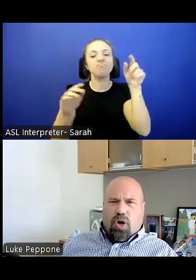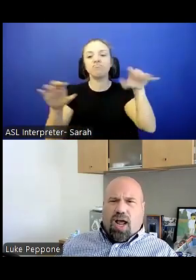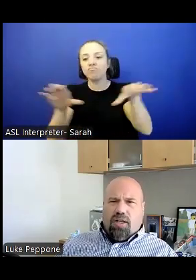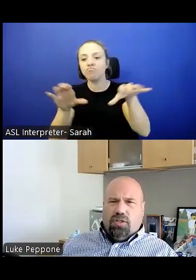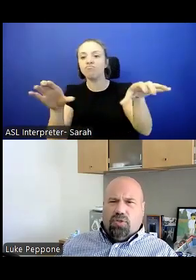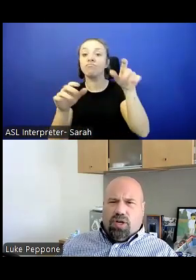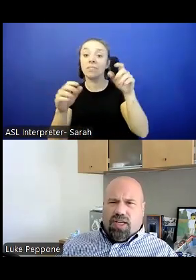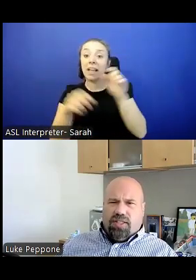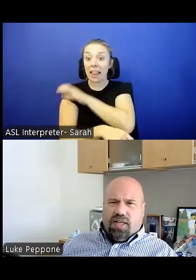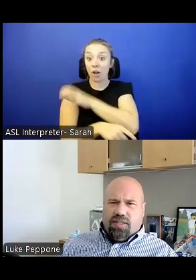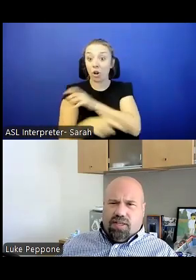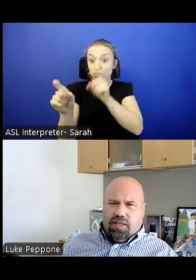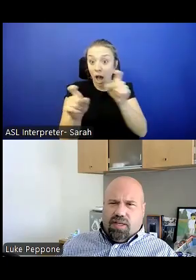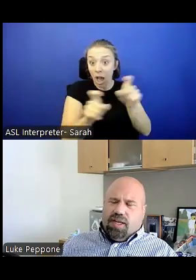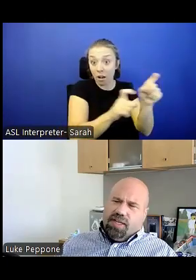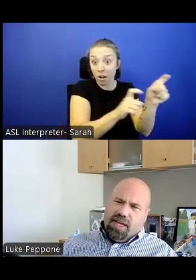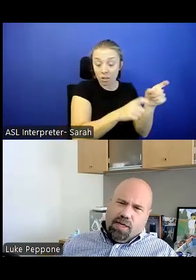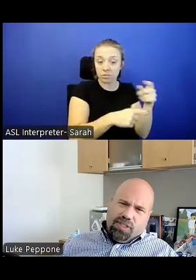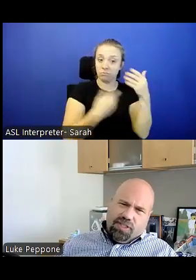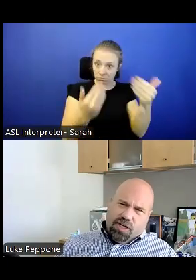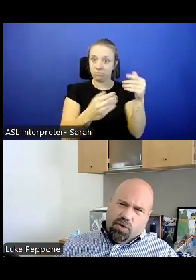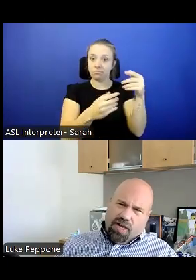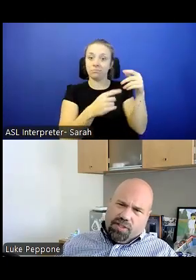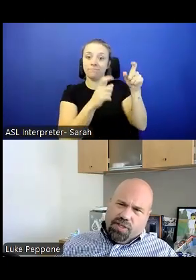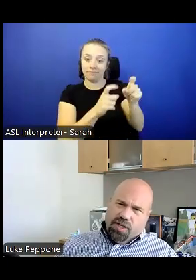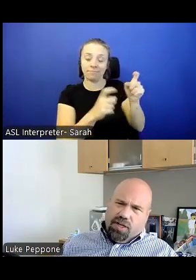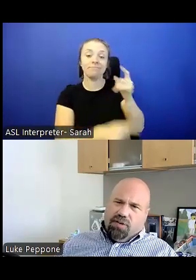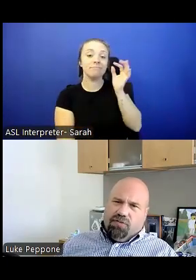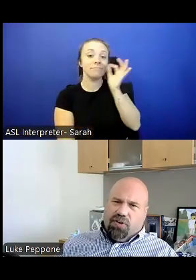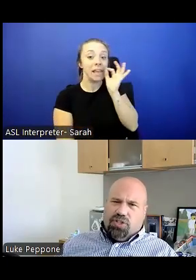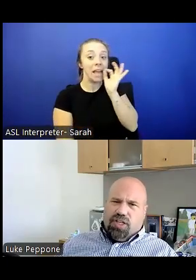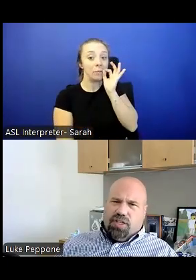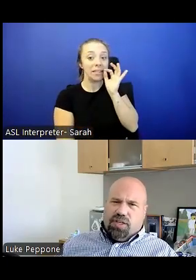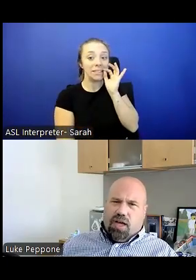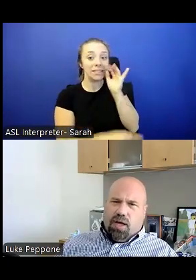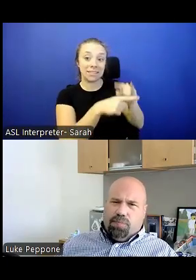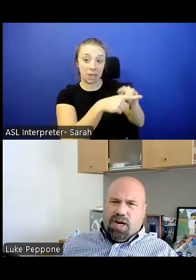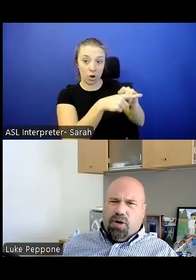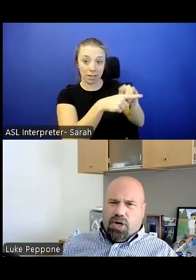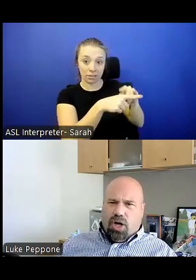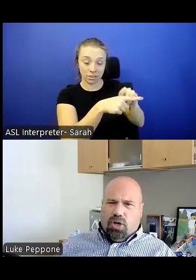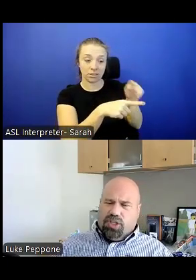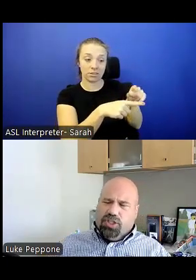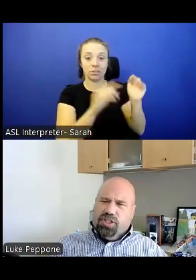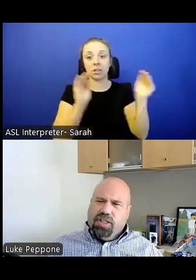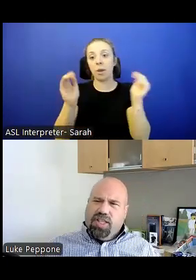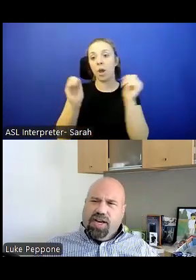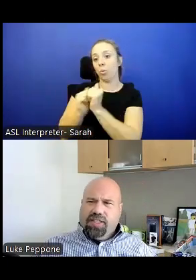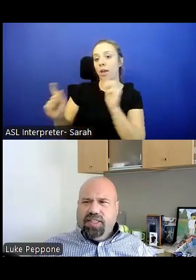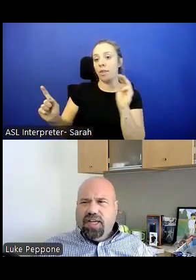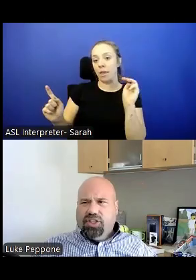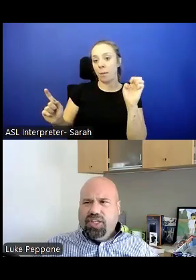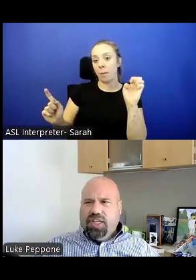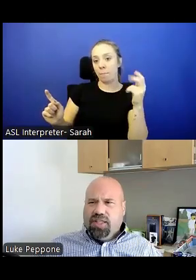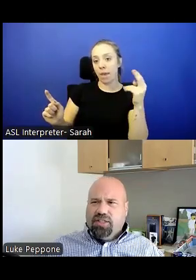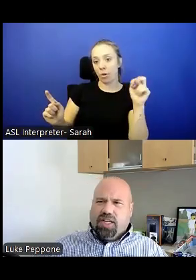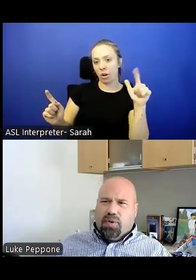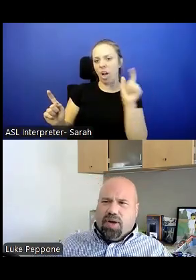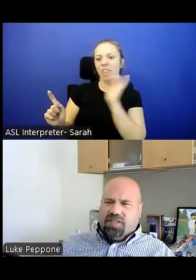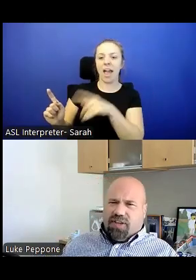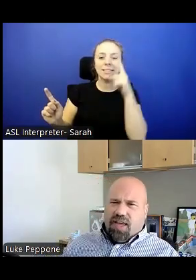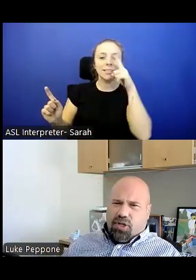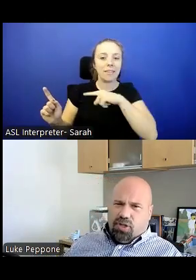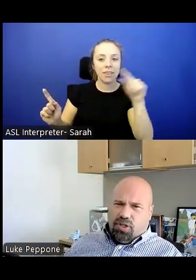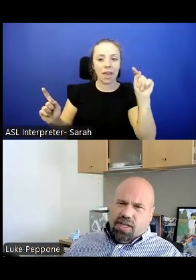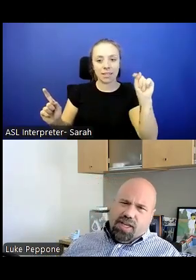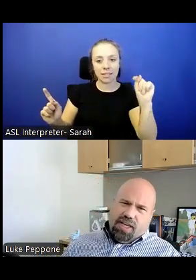clinical trials where they tested cannabis cigarettes versus Marinol, which is synthetic THC, the